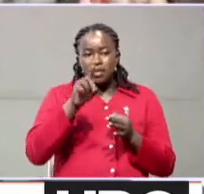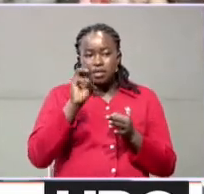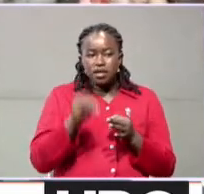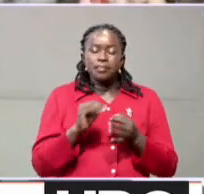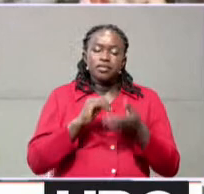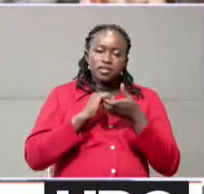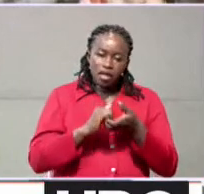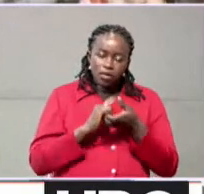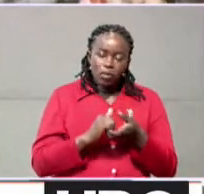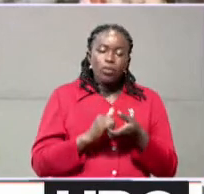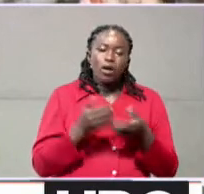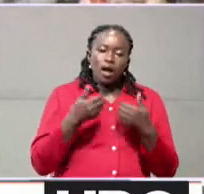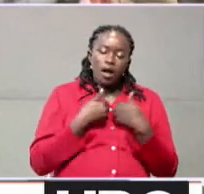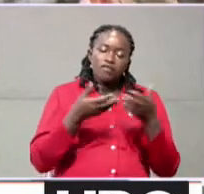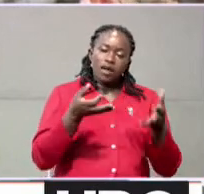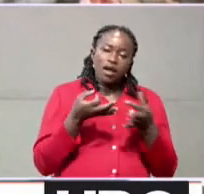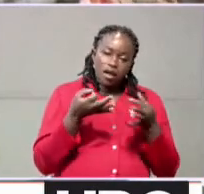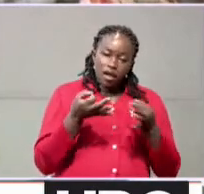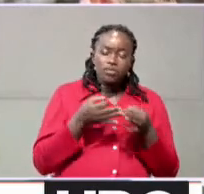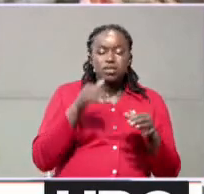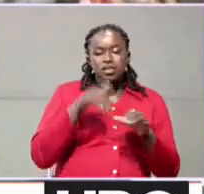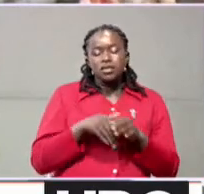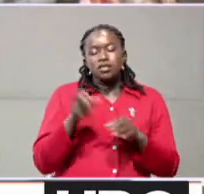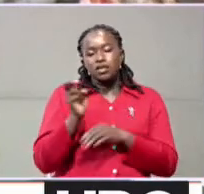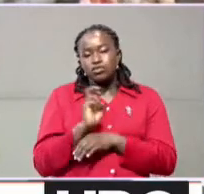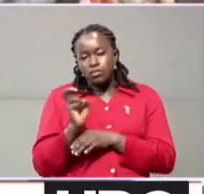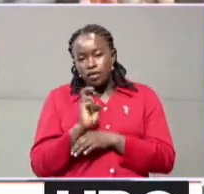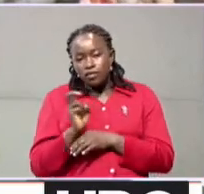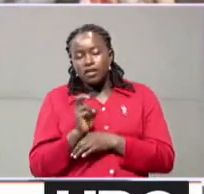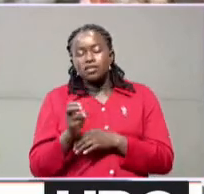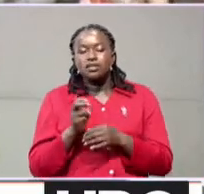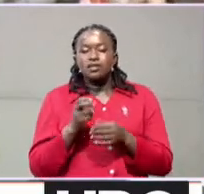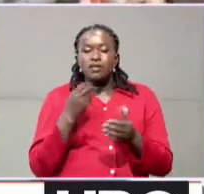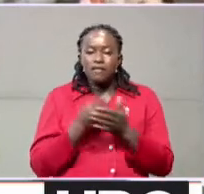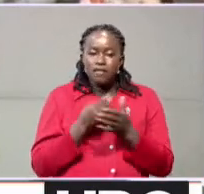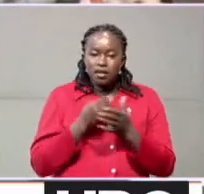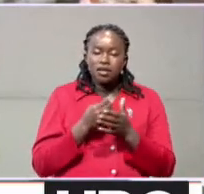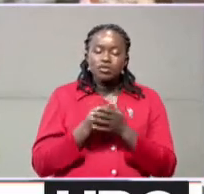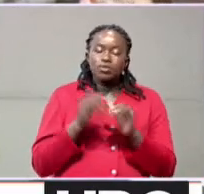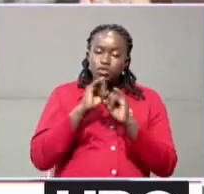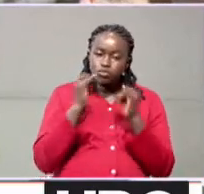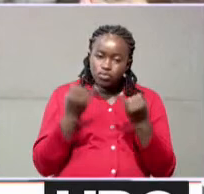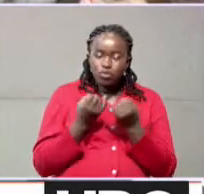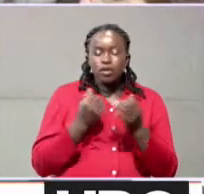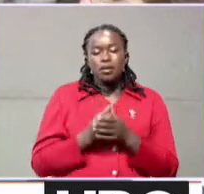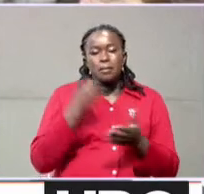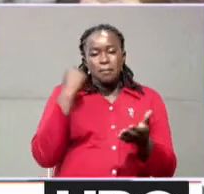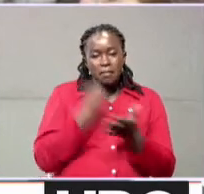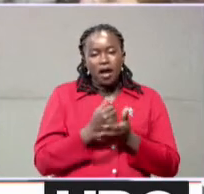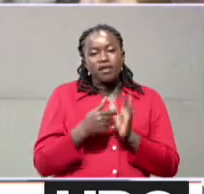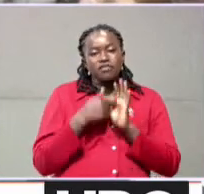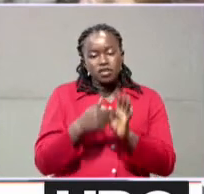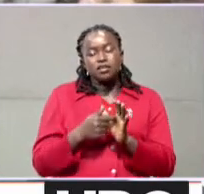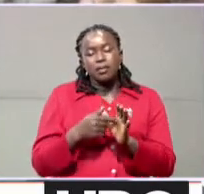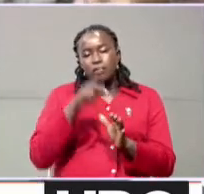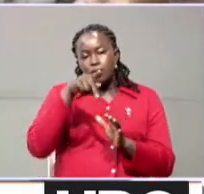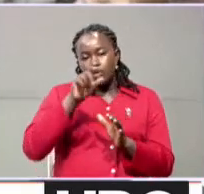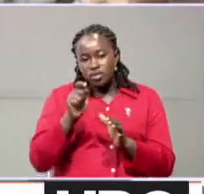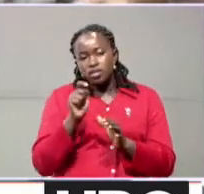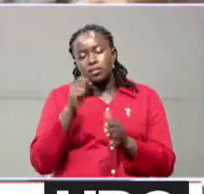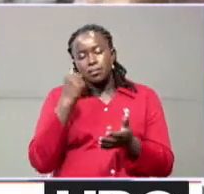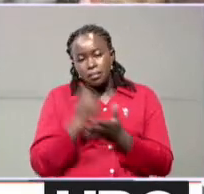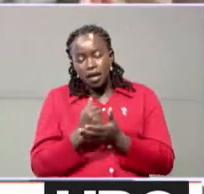circle has on account in a supervised financial institution a bank such as post bank